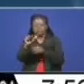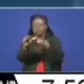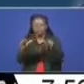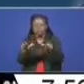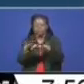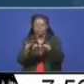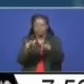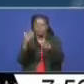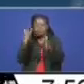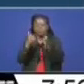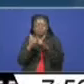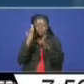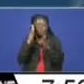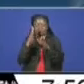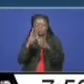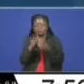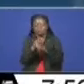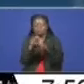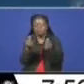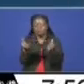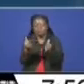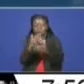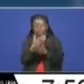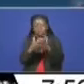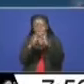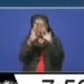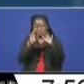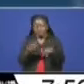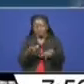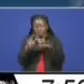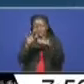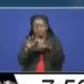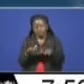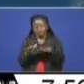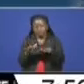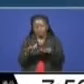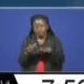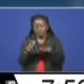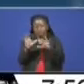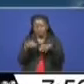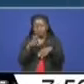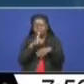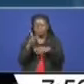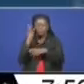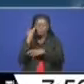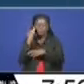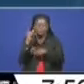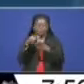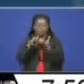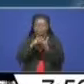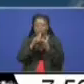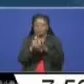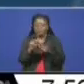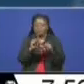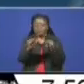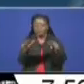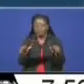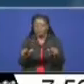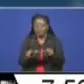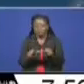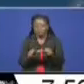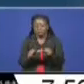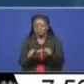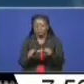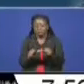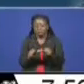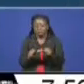some showers, 2 to 4 inches of rainfall can be experienced in those areas over the next several hours as that